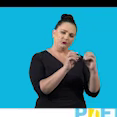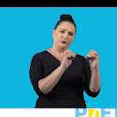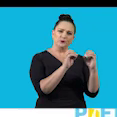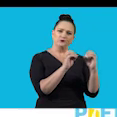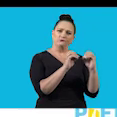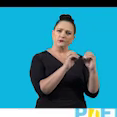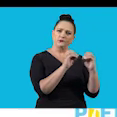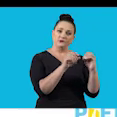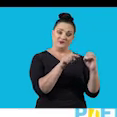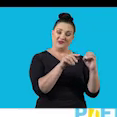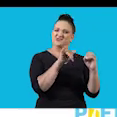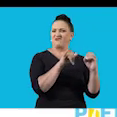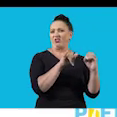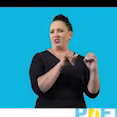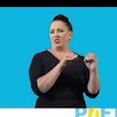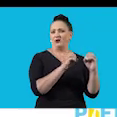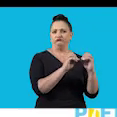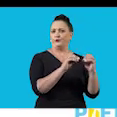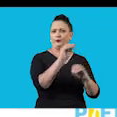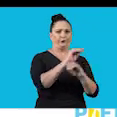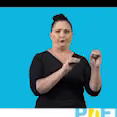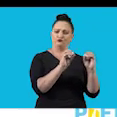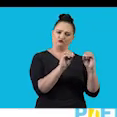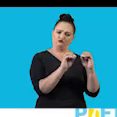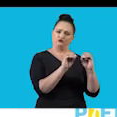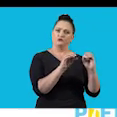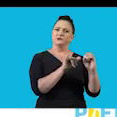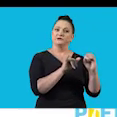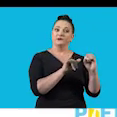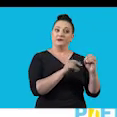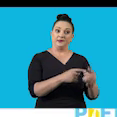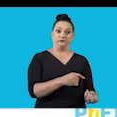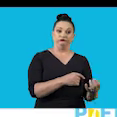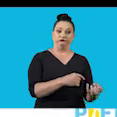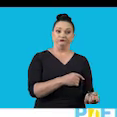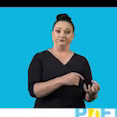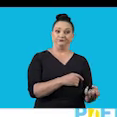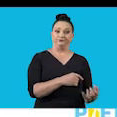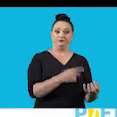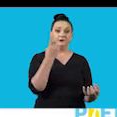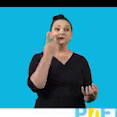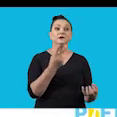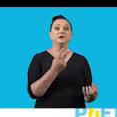particles are vibrating in a fixed position. And then when we are increasing the temperature now,